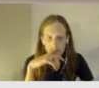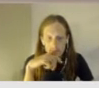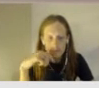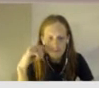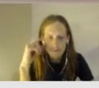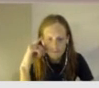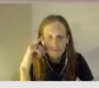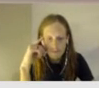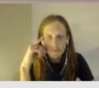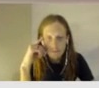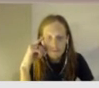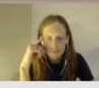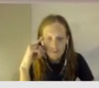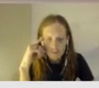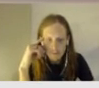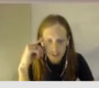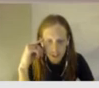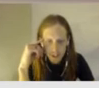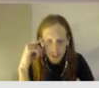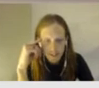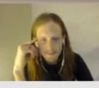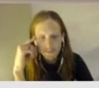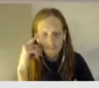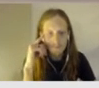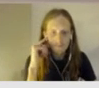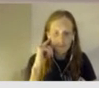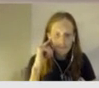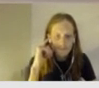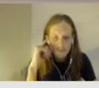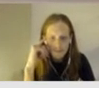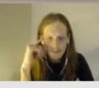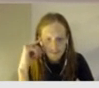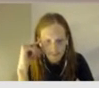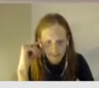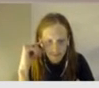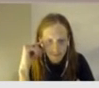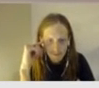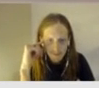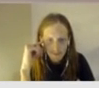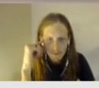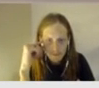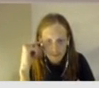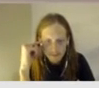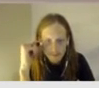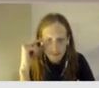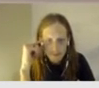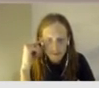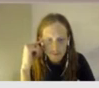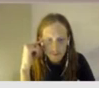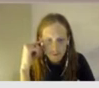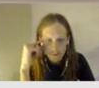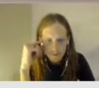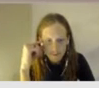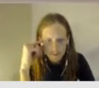my hand to really know it's going to be a good fit. So that would be my advice. Buy used and buy in person from a local brick and